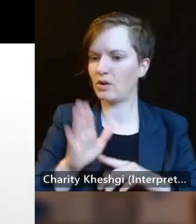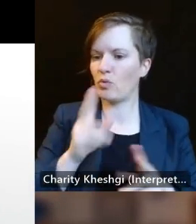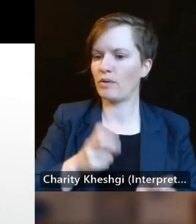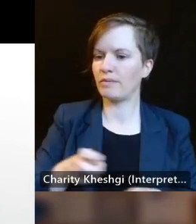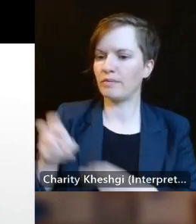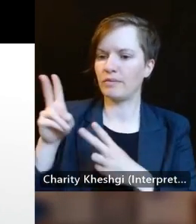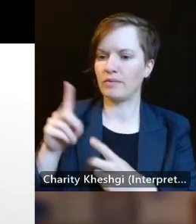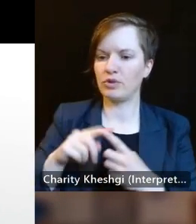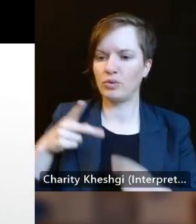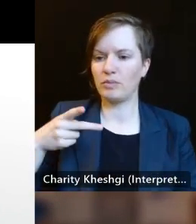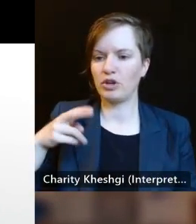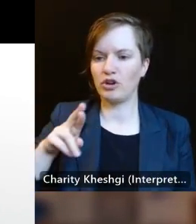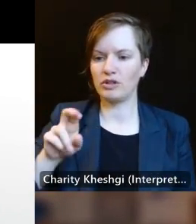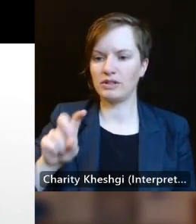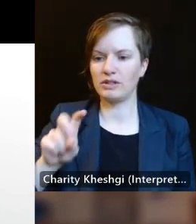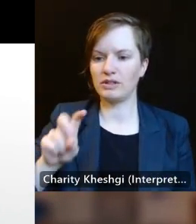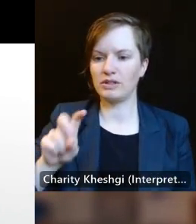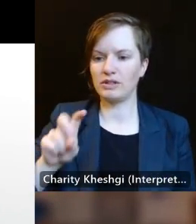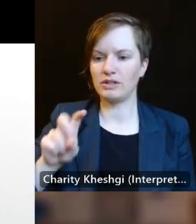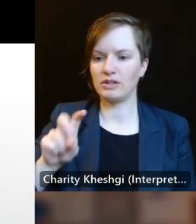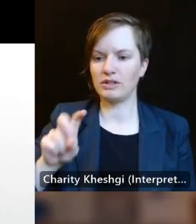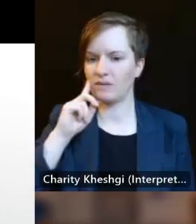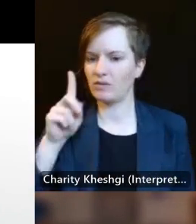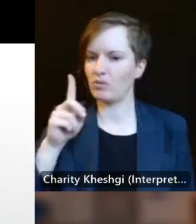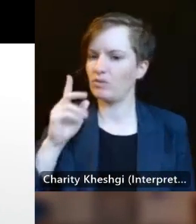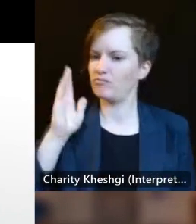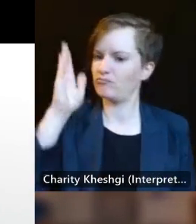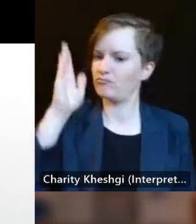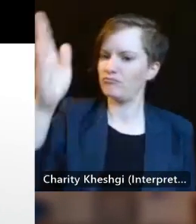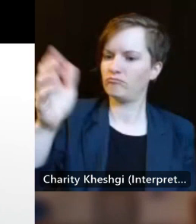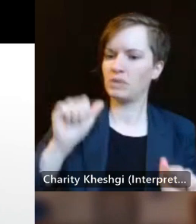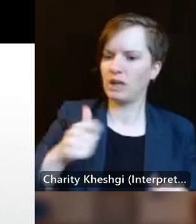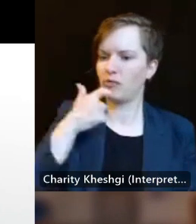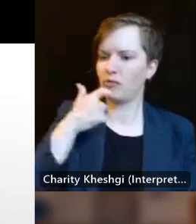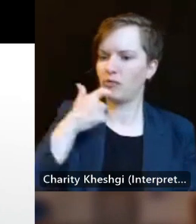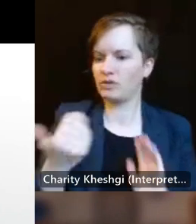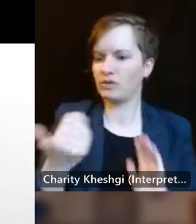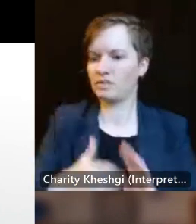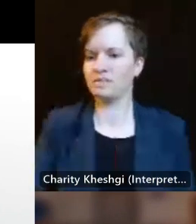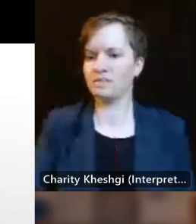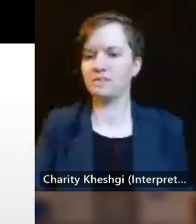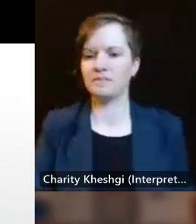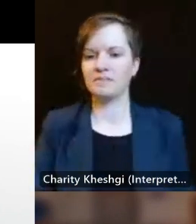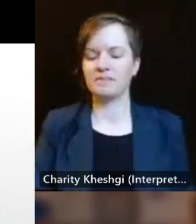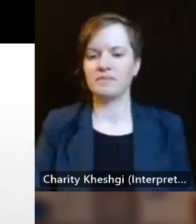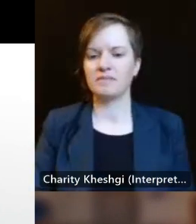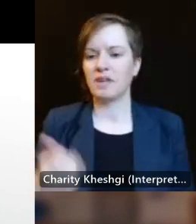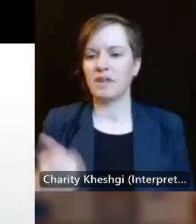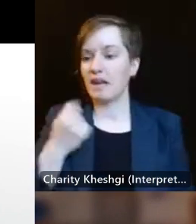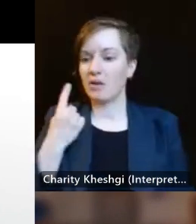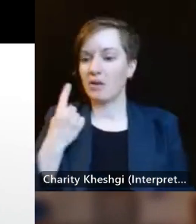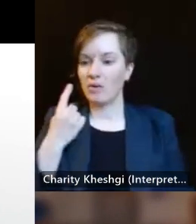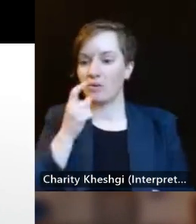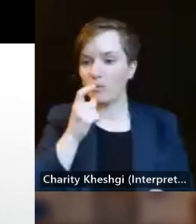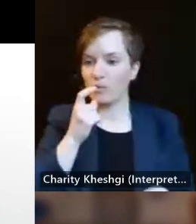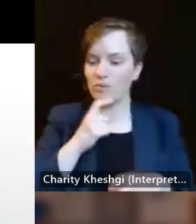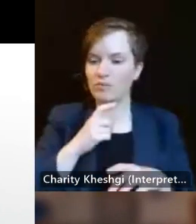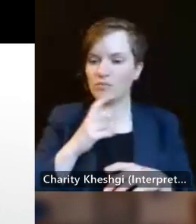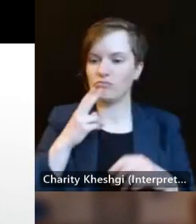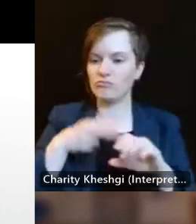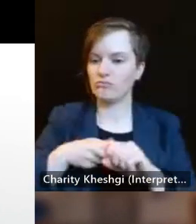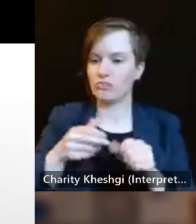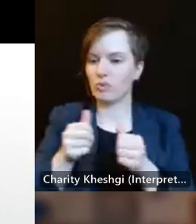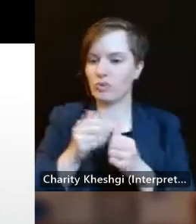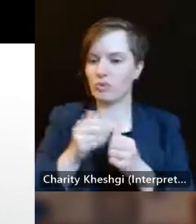viewing. This includes the audio for anyone dialing in by phone, as your participation in this webinar constitutes